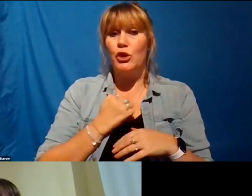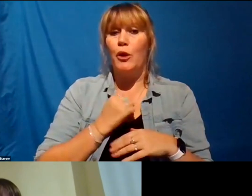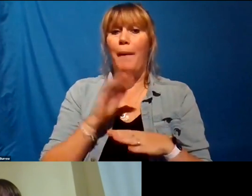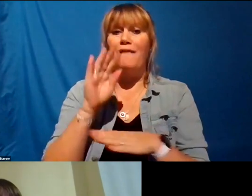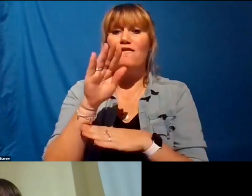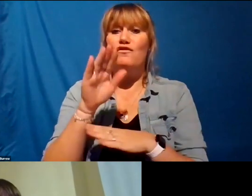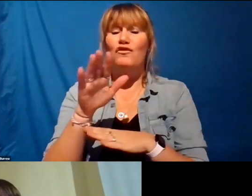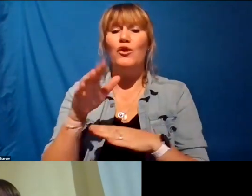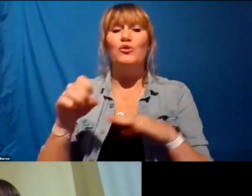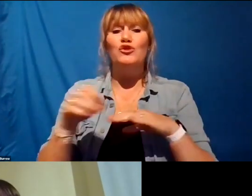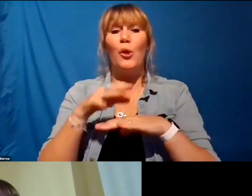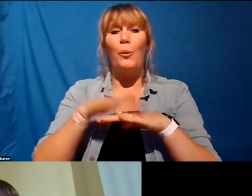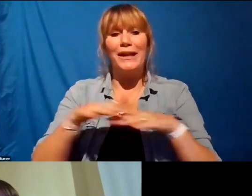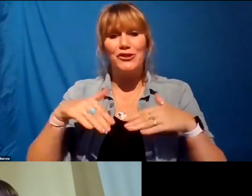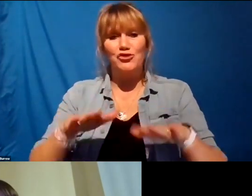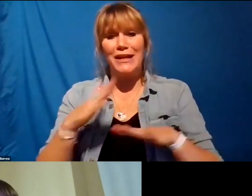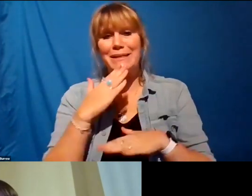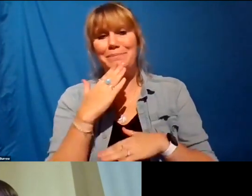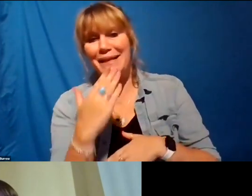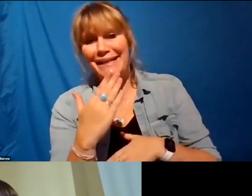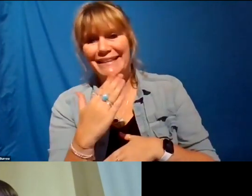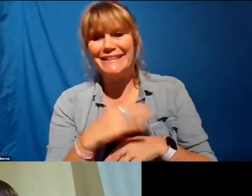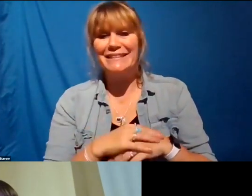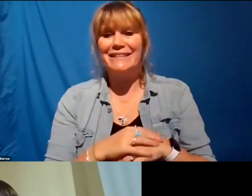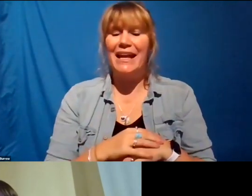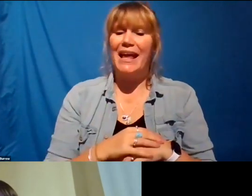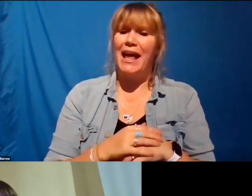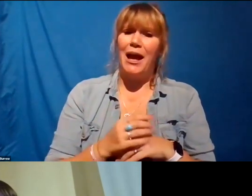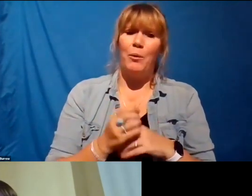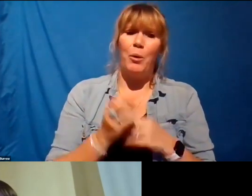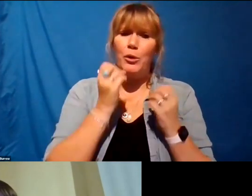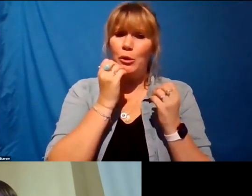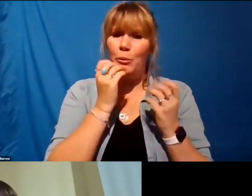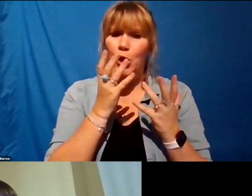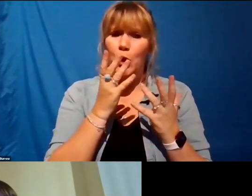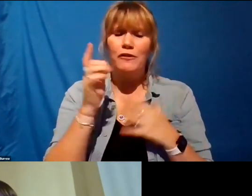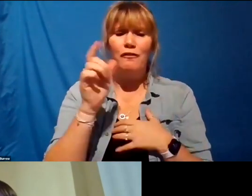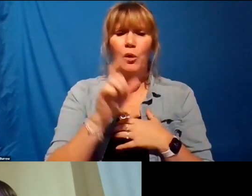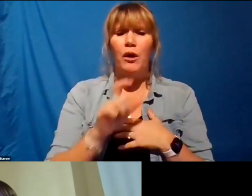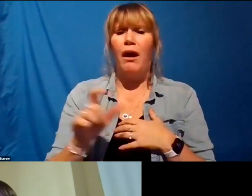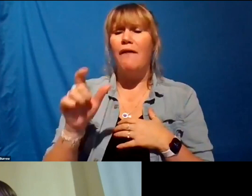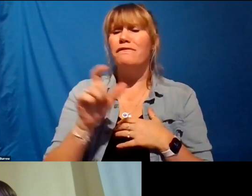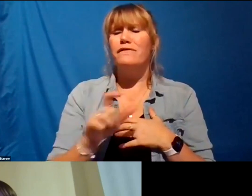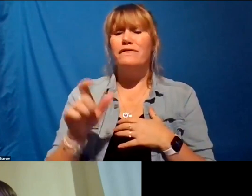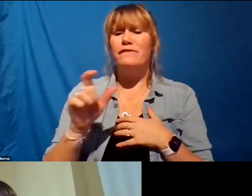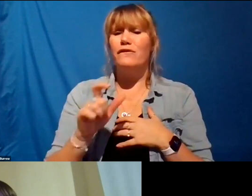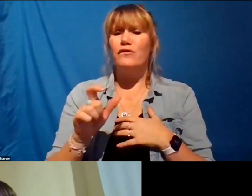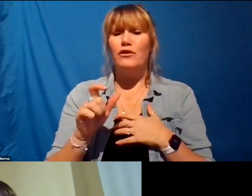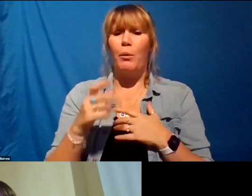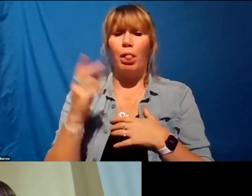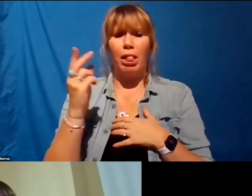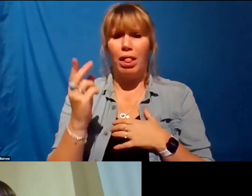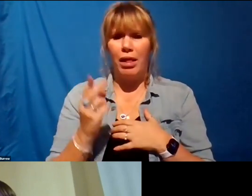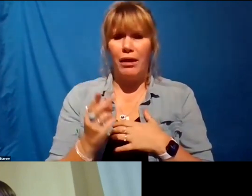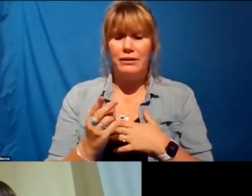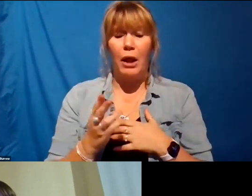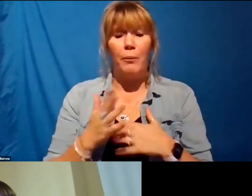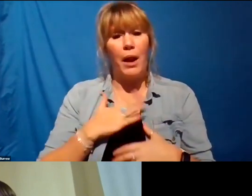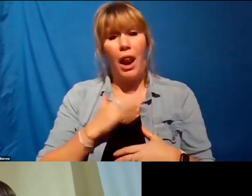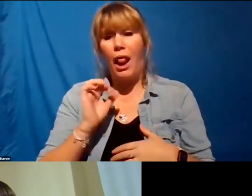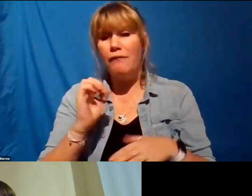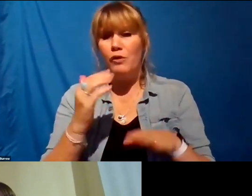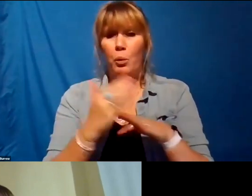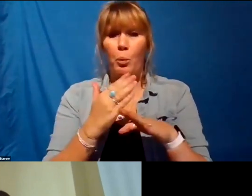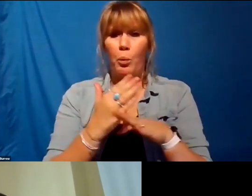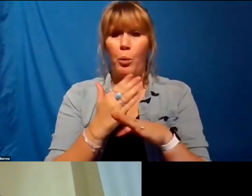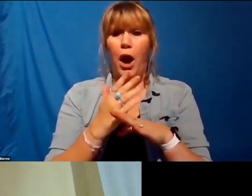Kate. And later, what a beautiful, comforting piece. Laura Brody says, love the work and details on your